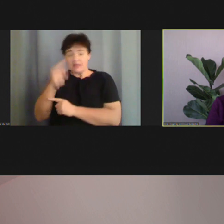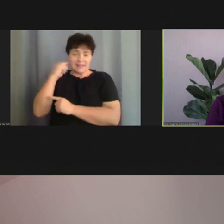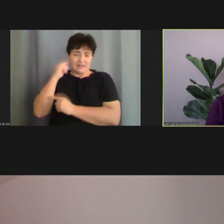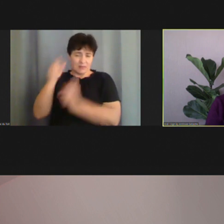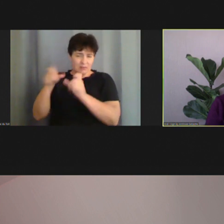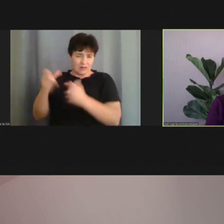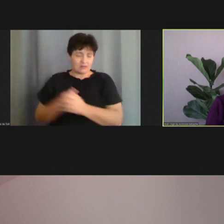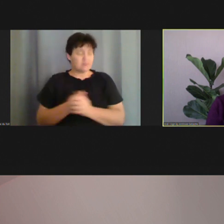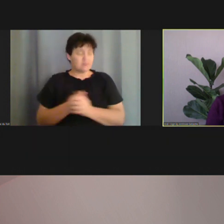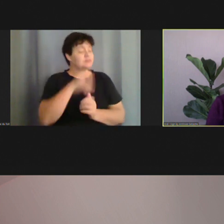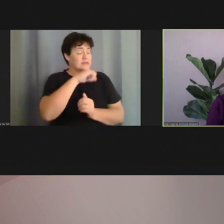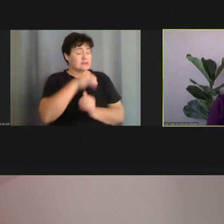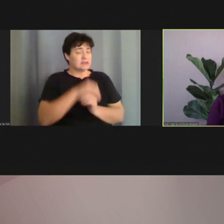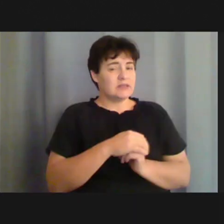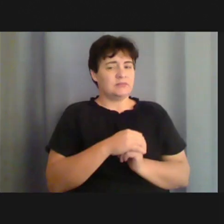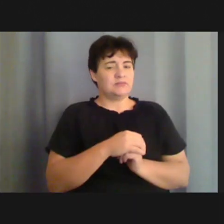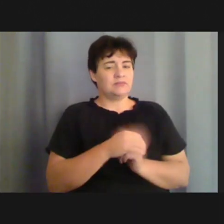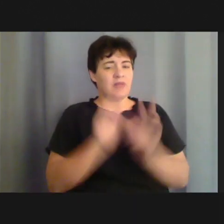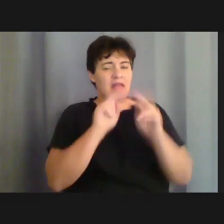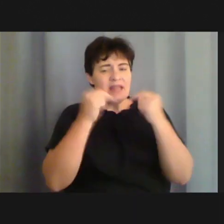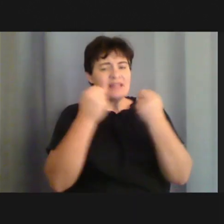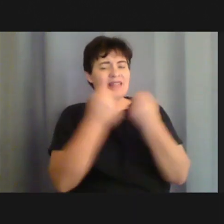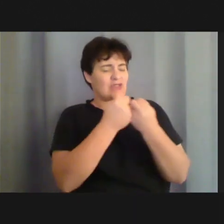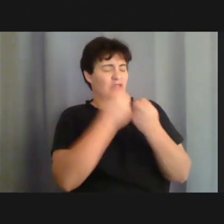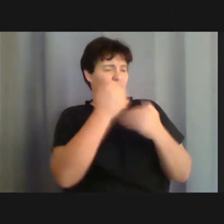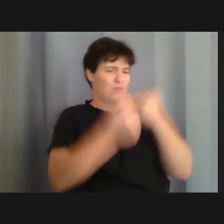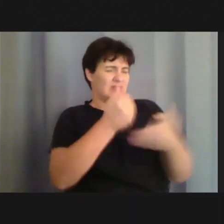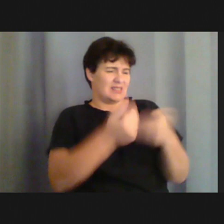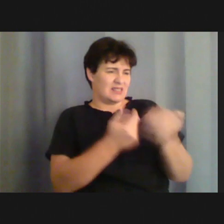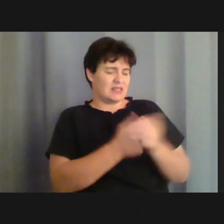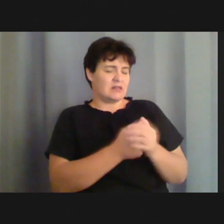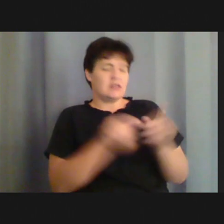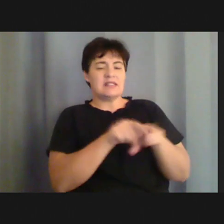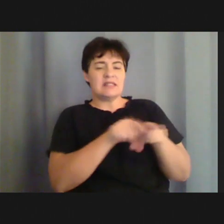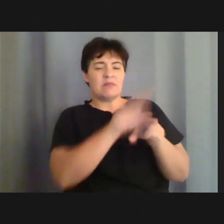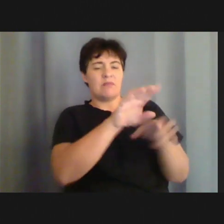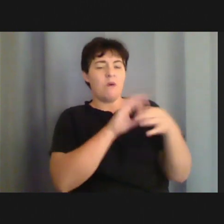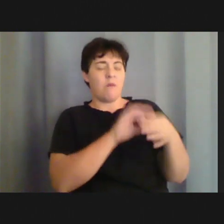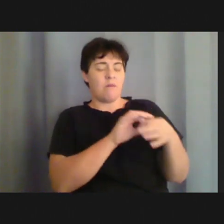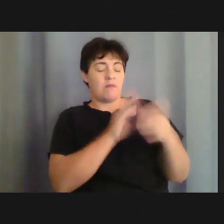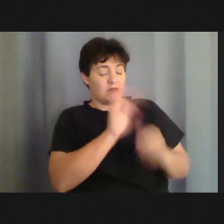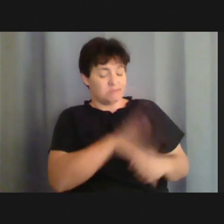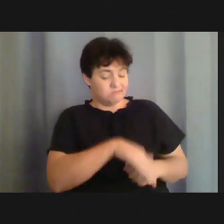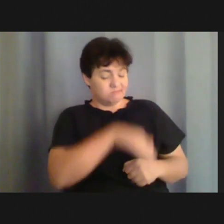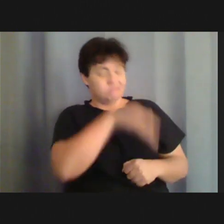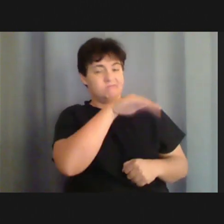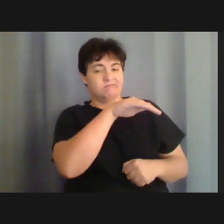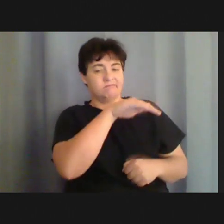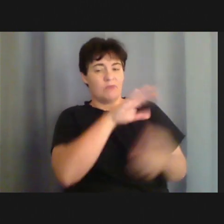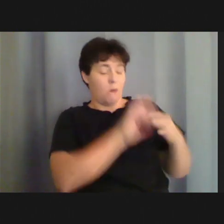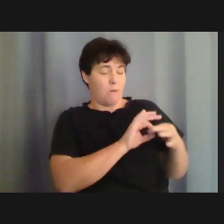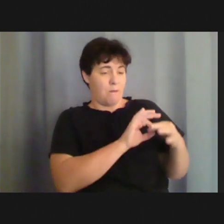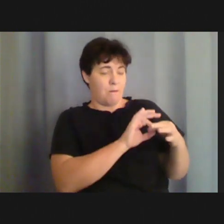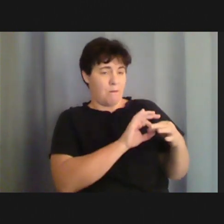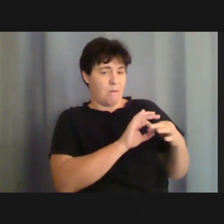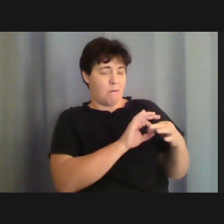Yes. It was a natural process, just like if you grew up and in the household where you